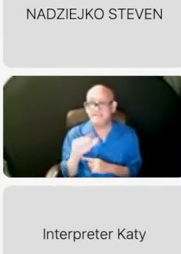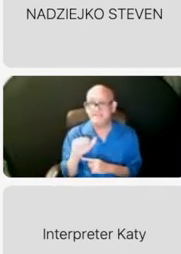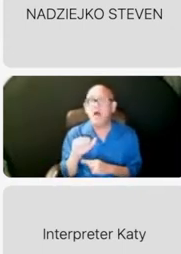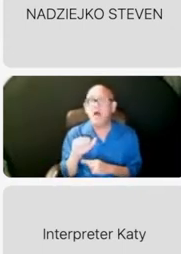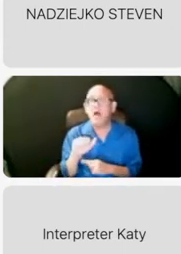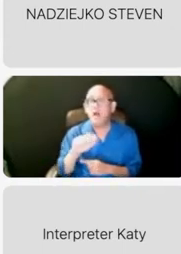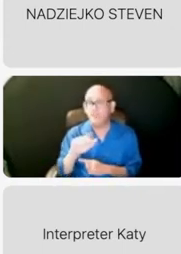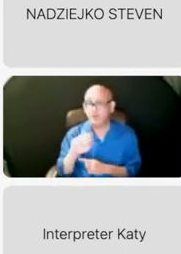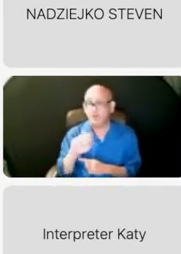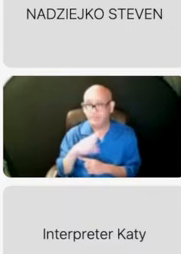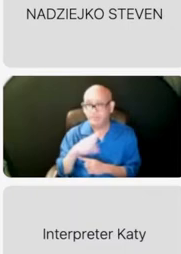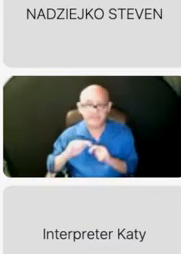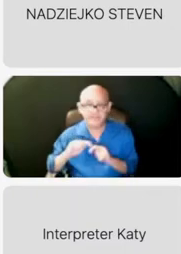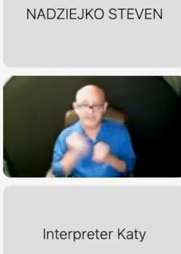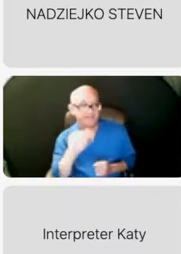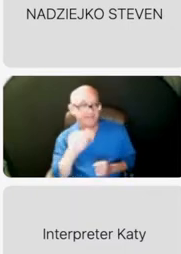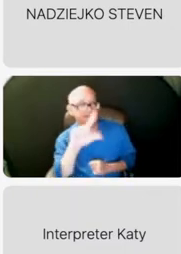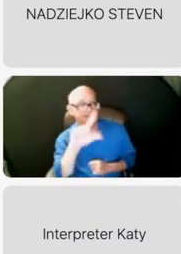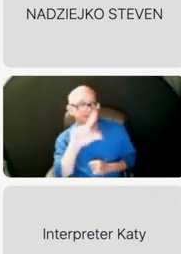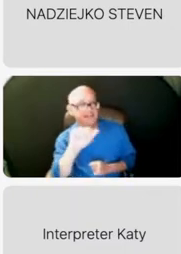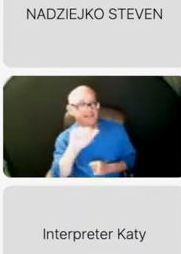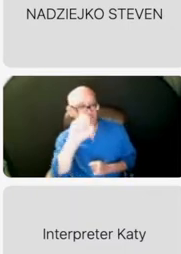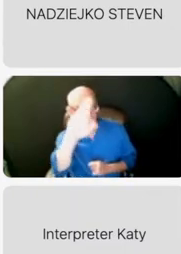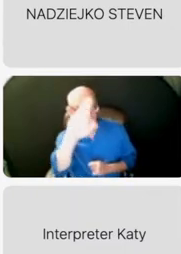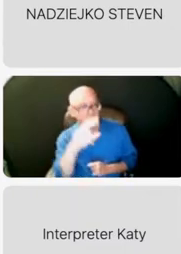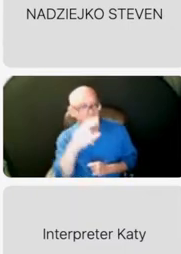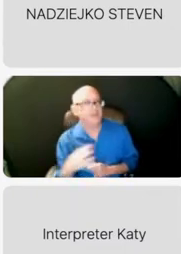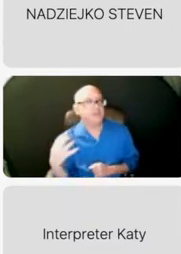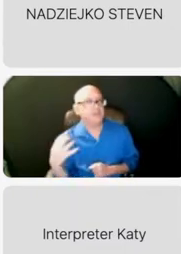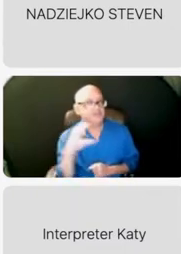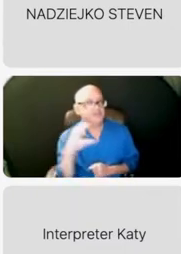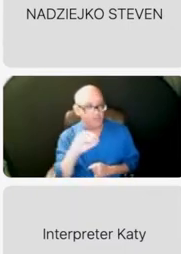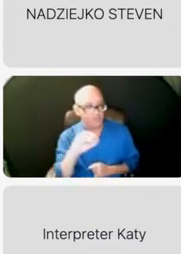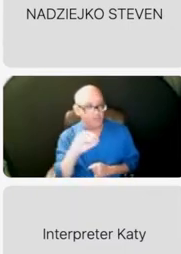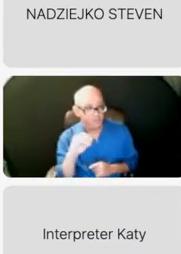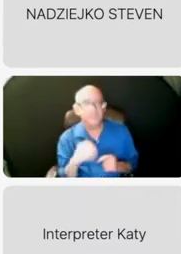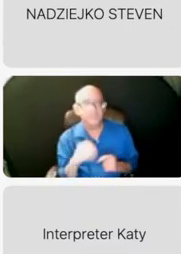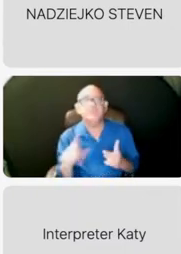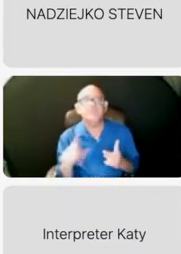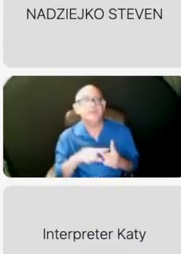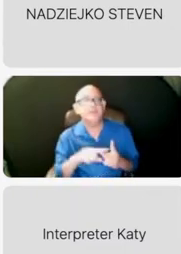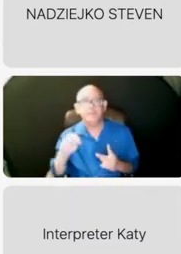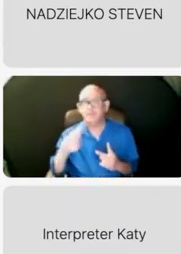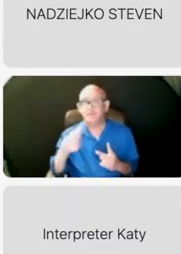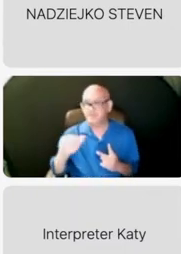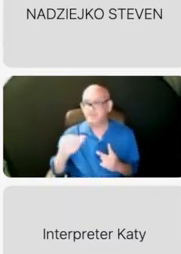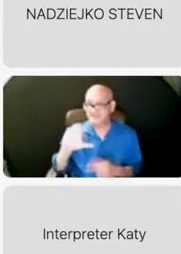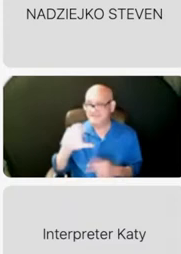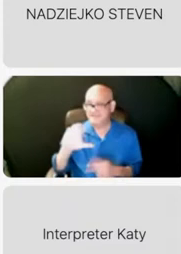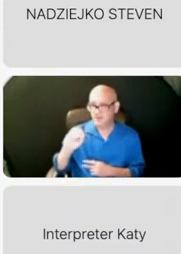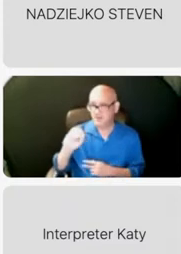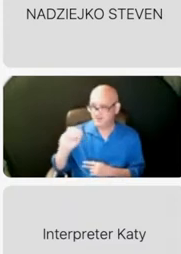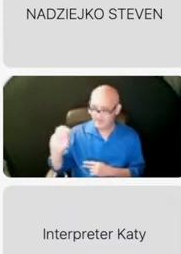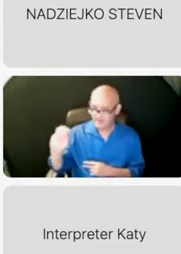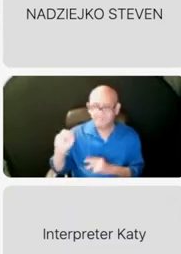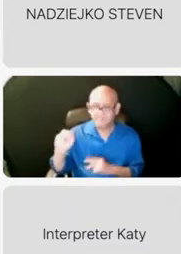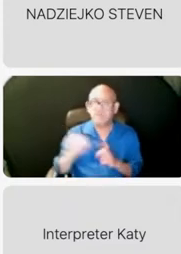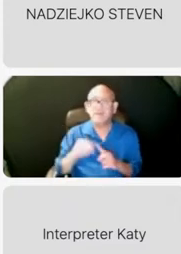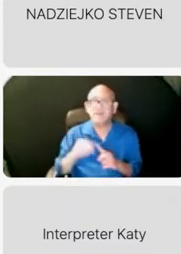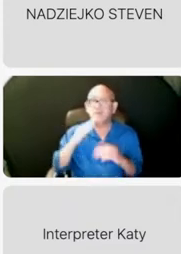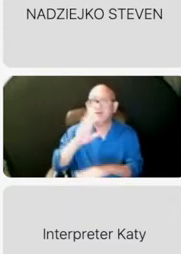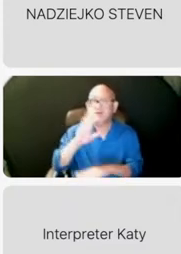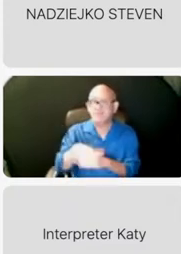alexander villasenor chief operating officer hi i'm isabella mario chief marketing officer good afternoon i'm andy madrano chief